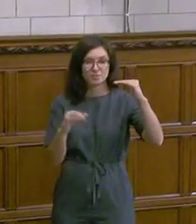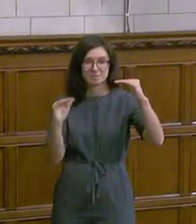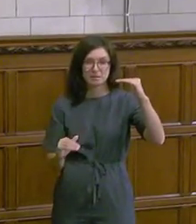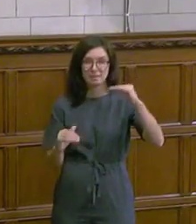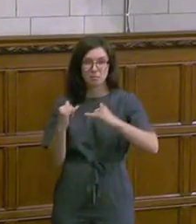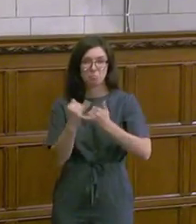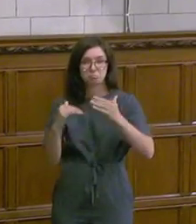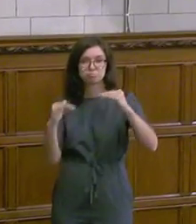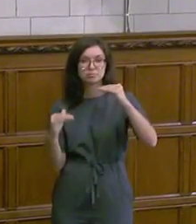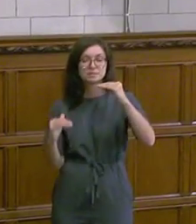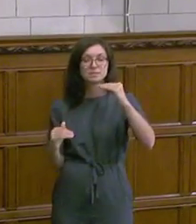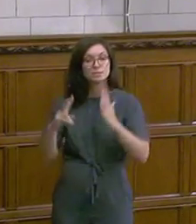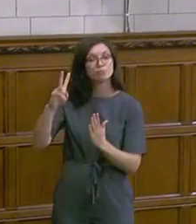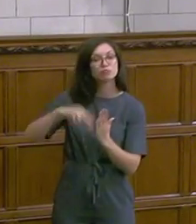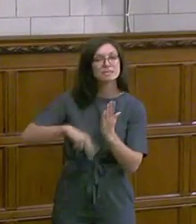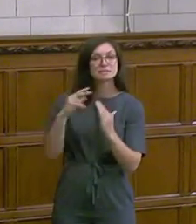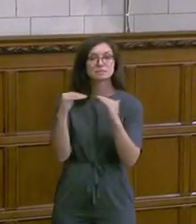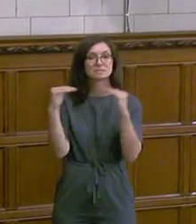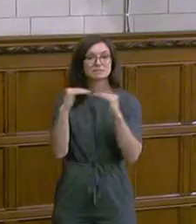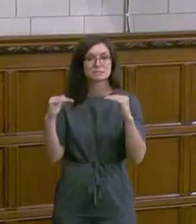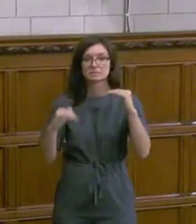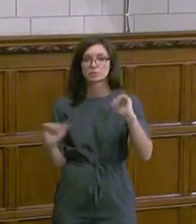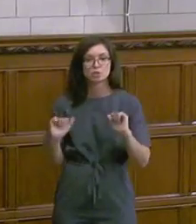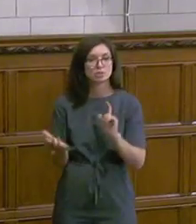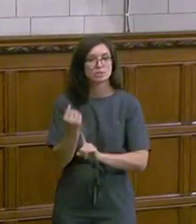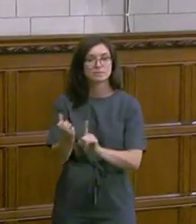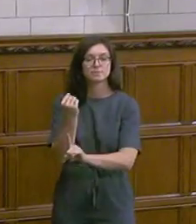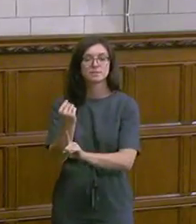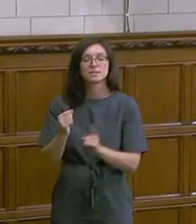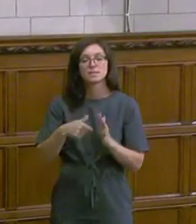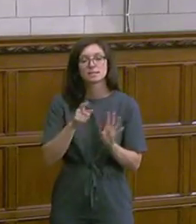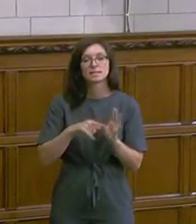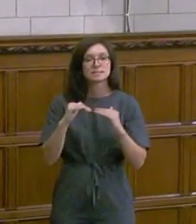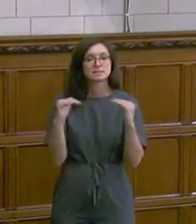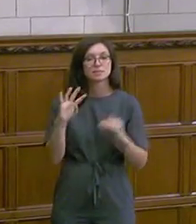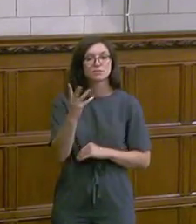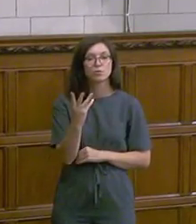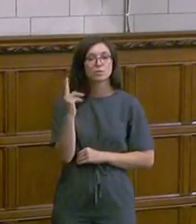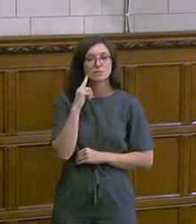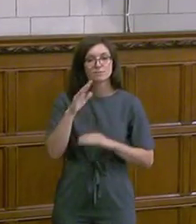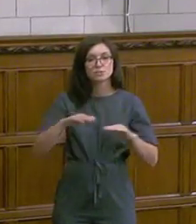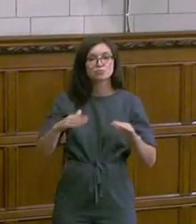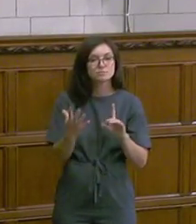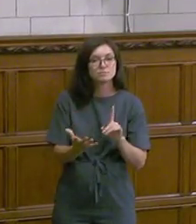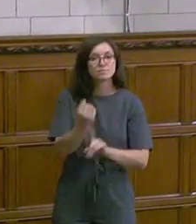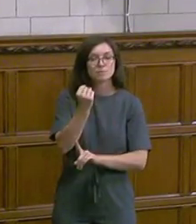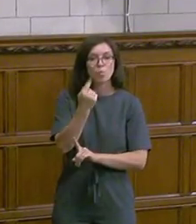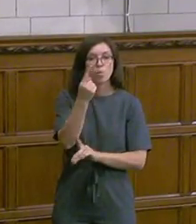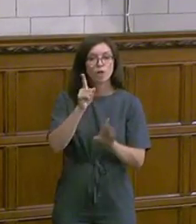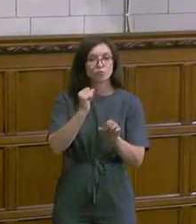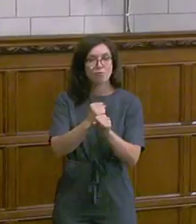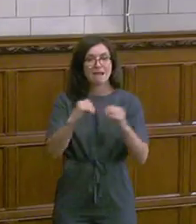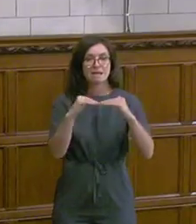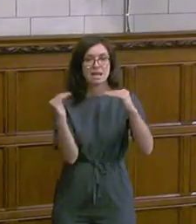to 80% of other children. At Key Stage 4, deaf children achieve on average a whole grade less in